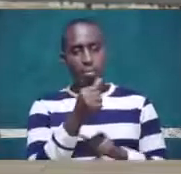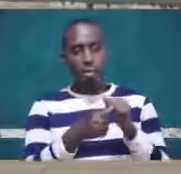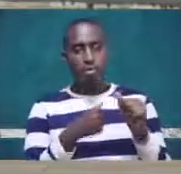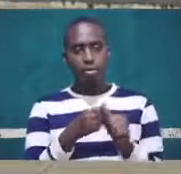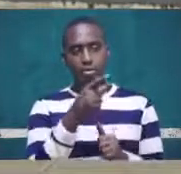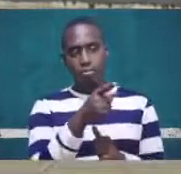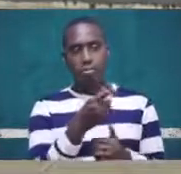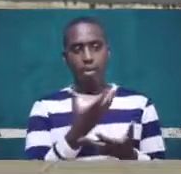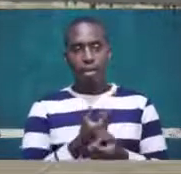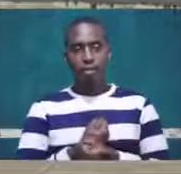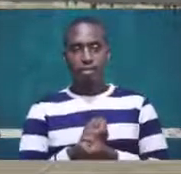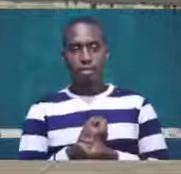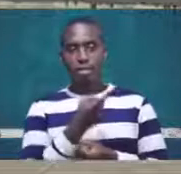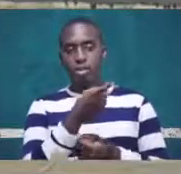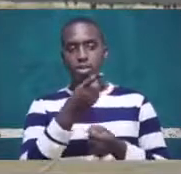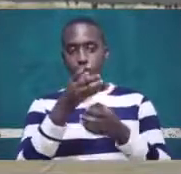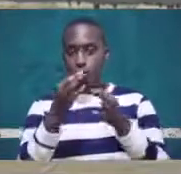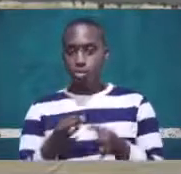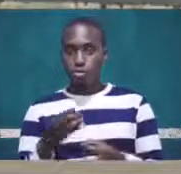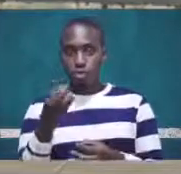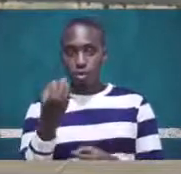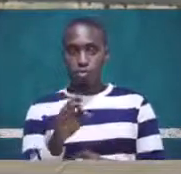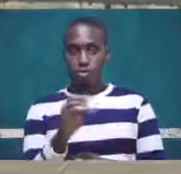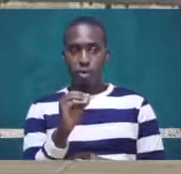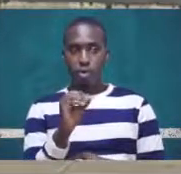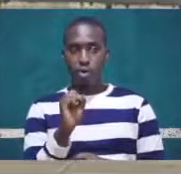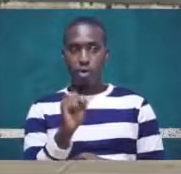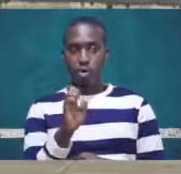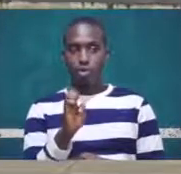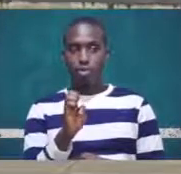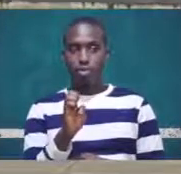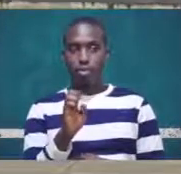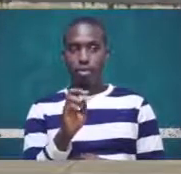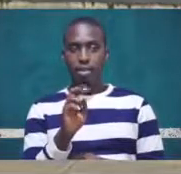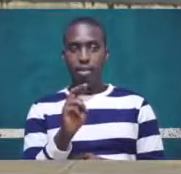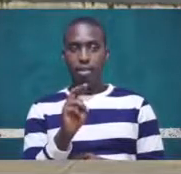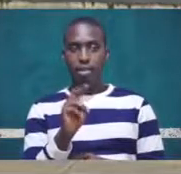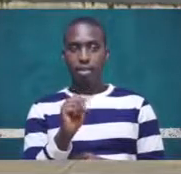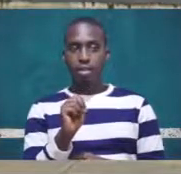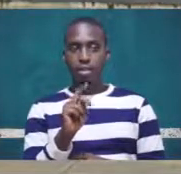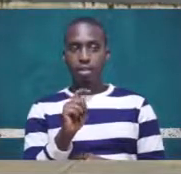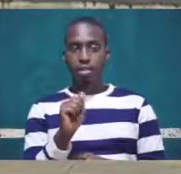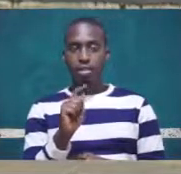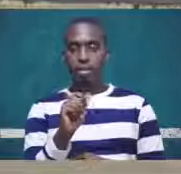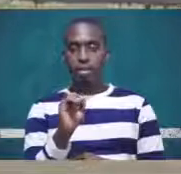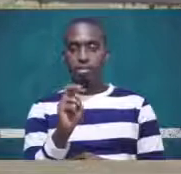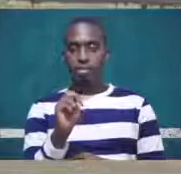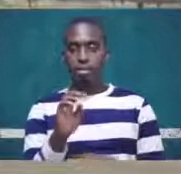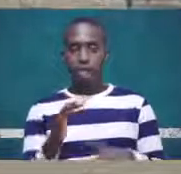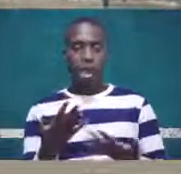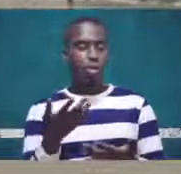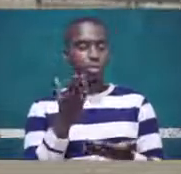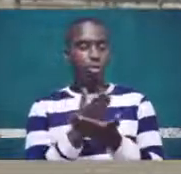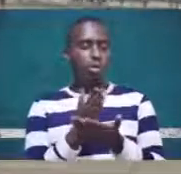an illustration on these goods of ostentation. How does this behave abnormally? The goods